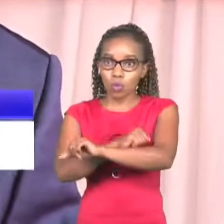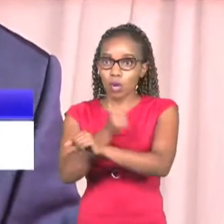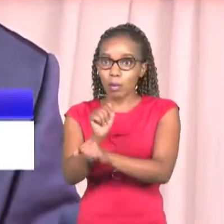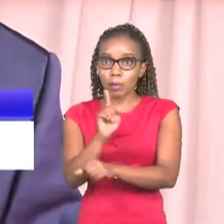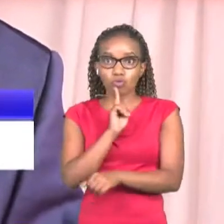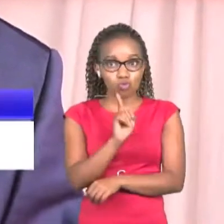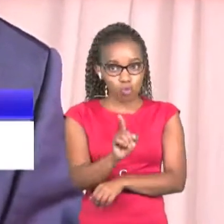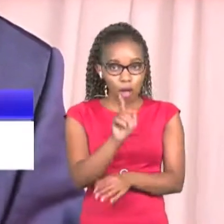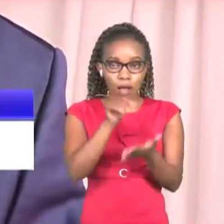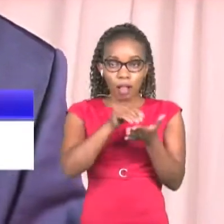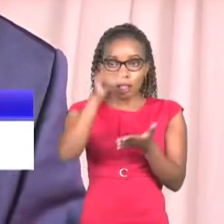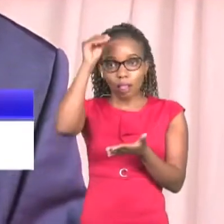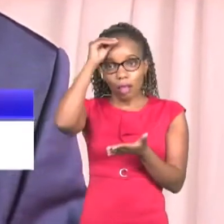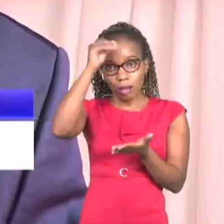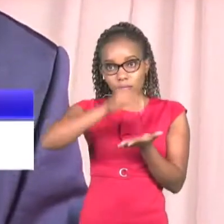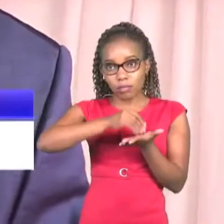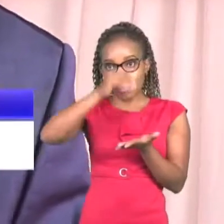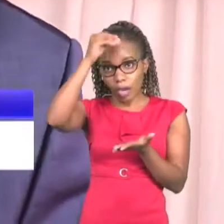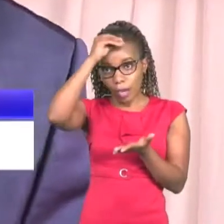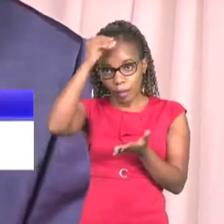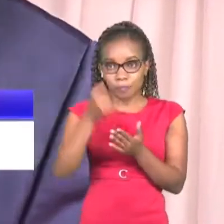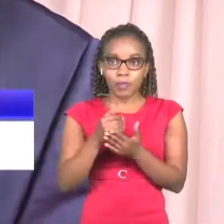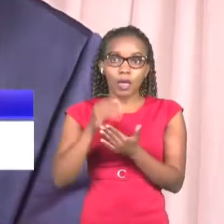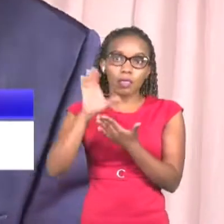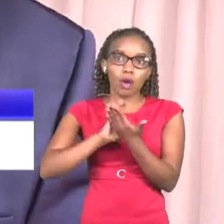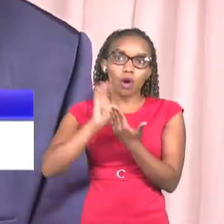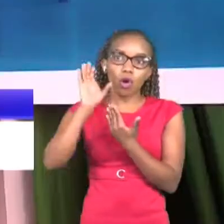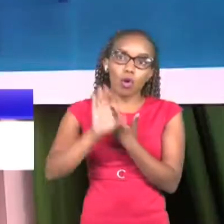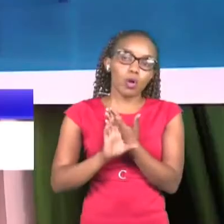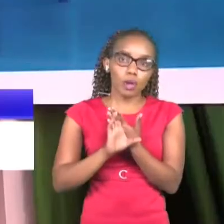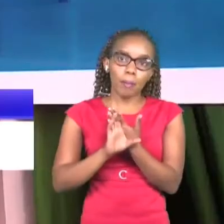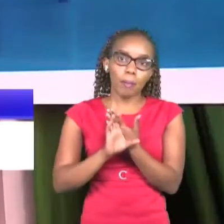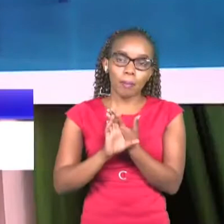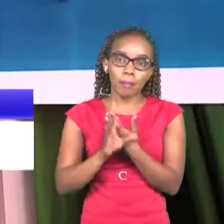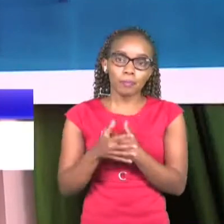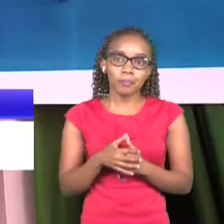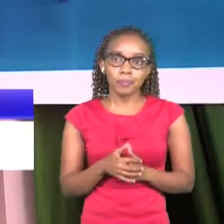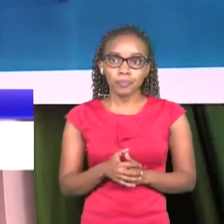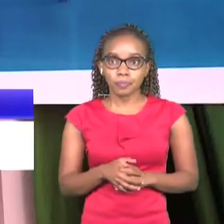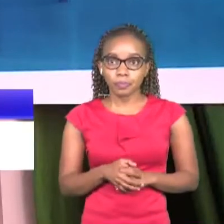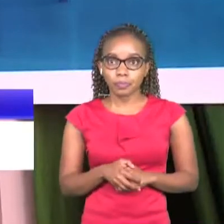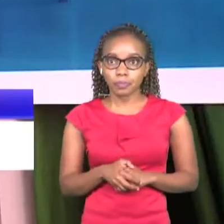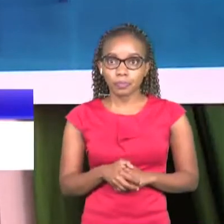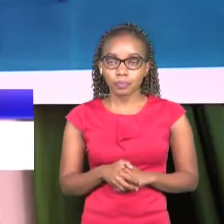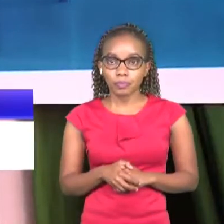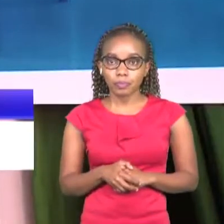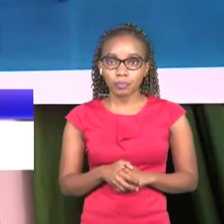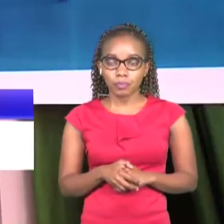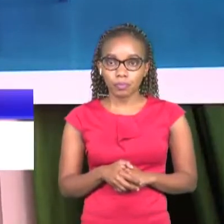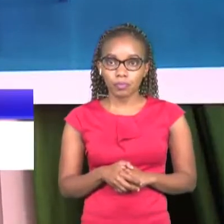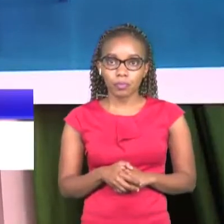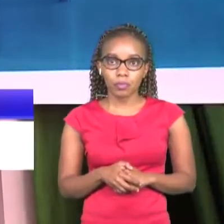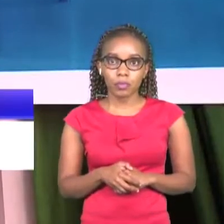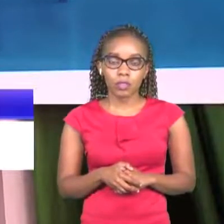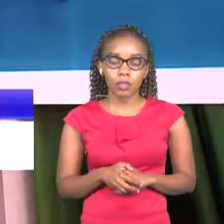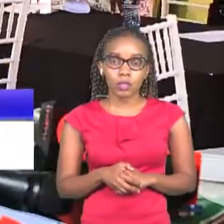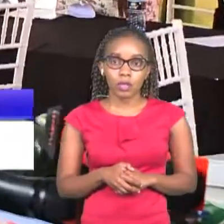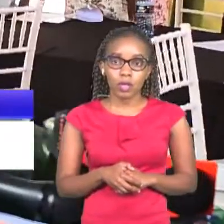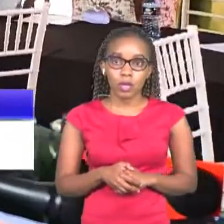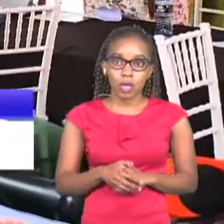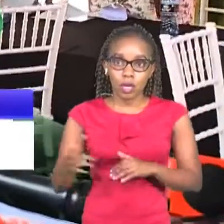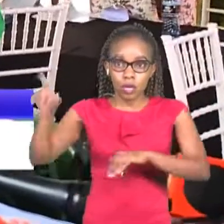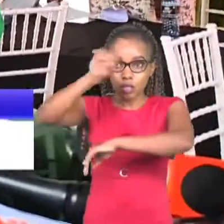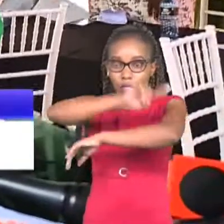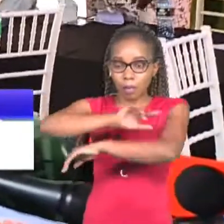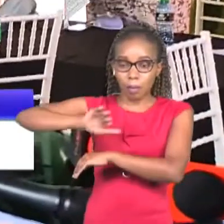learning gaps in the curriculum are mitigated. This World Day is a day set aside